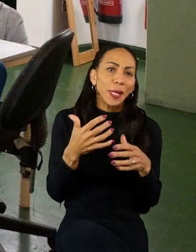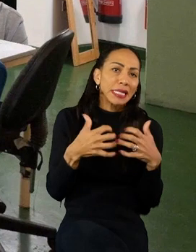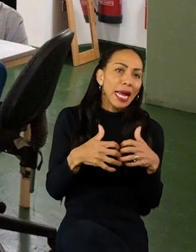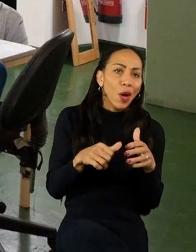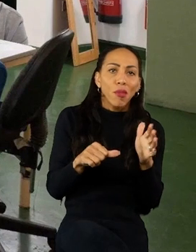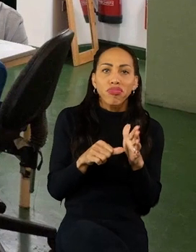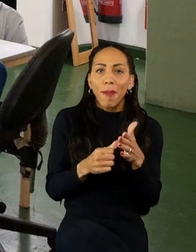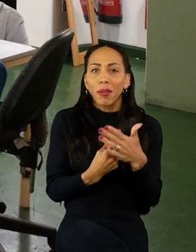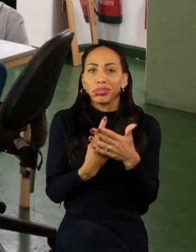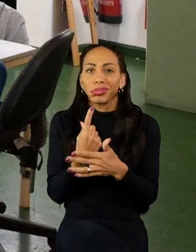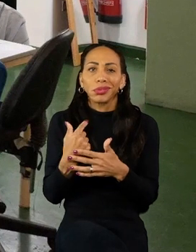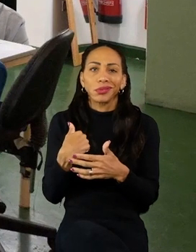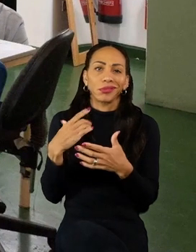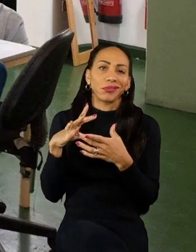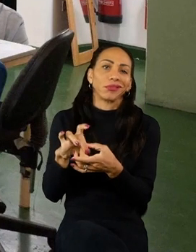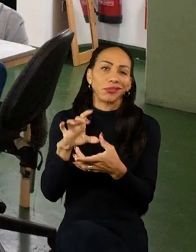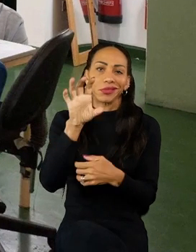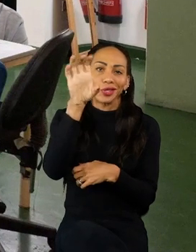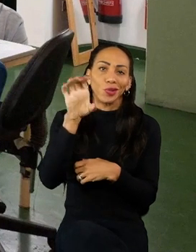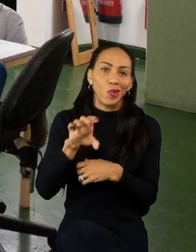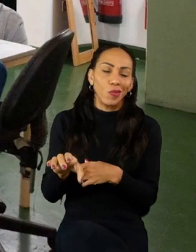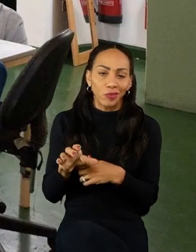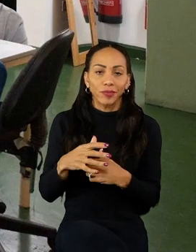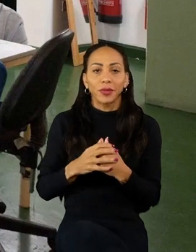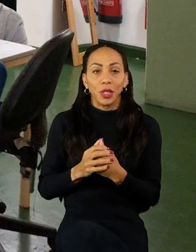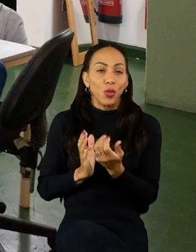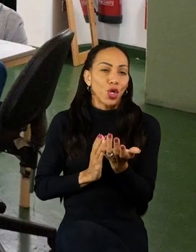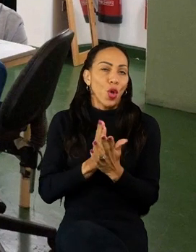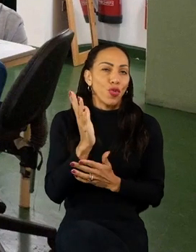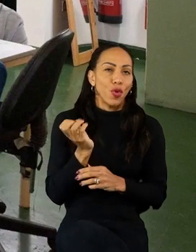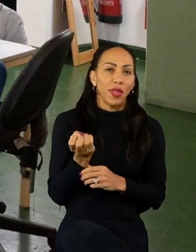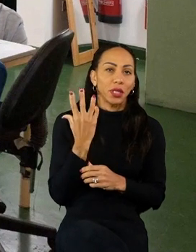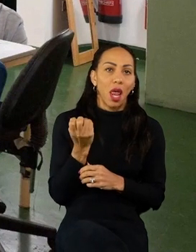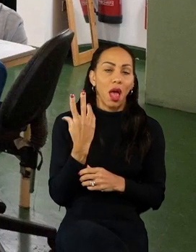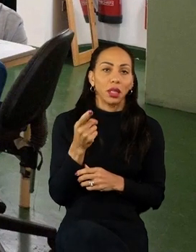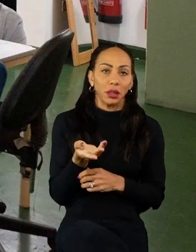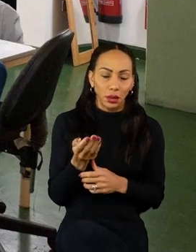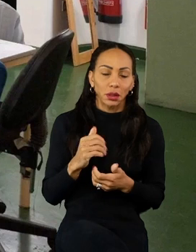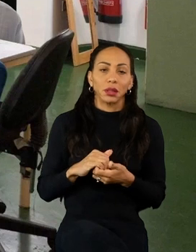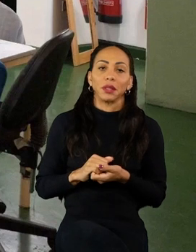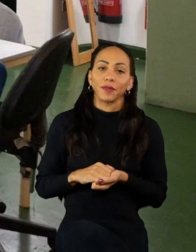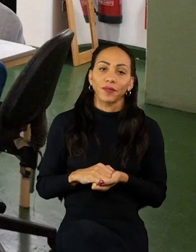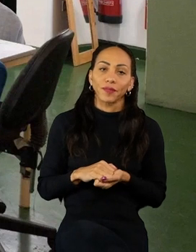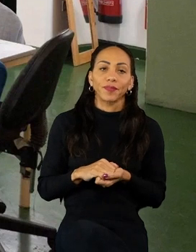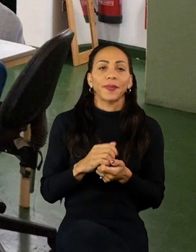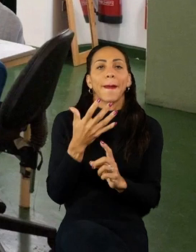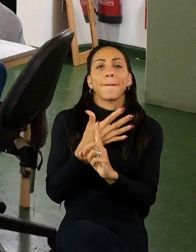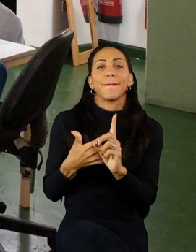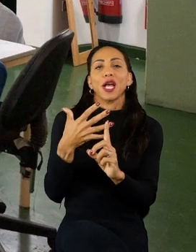technical hiccups with Zoom here. But let's just take you through a few of these slides, just to sort of give you a